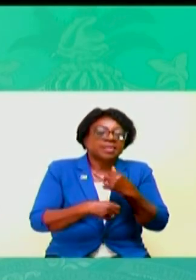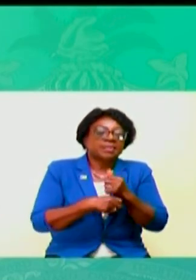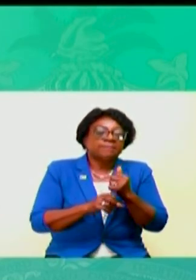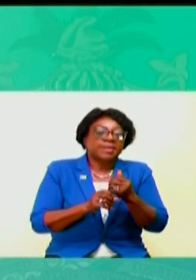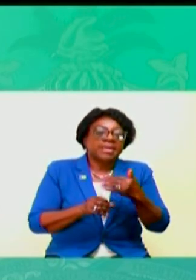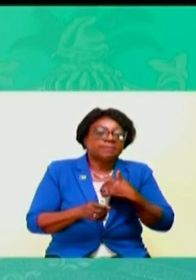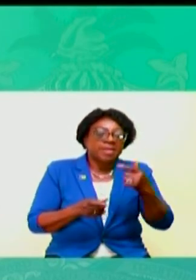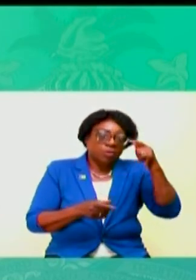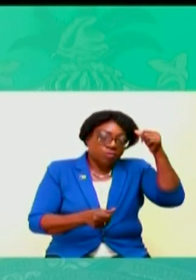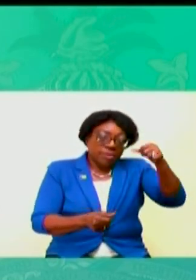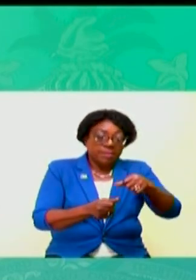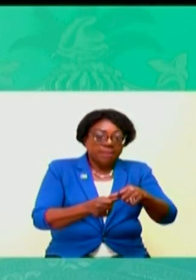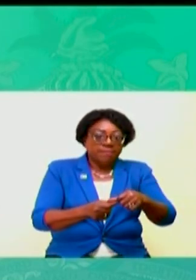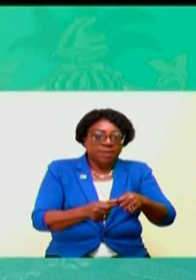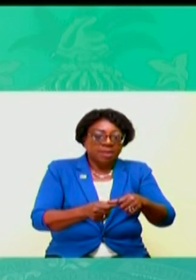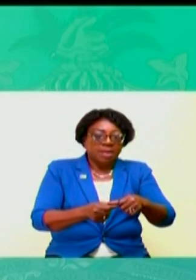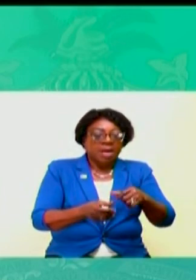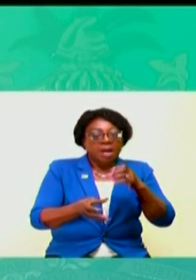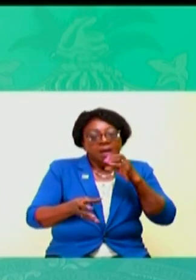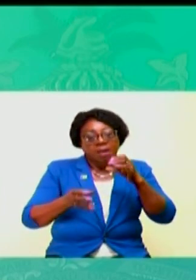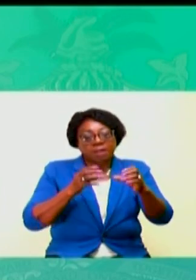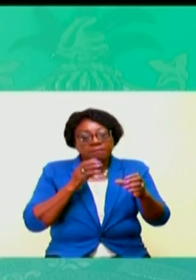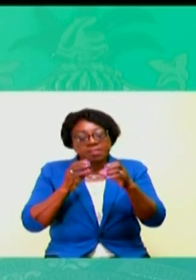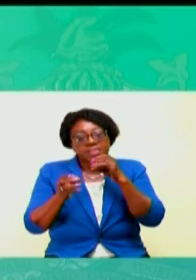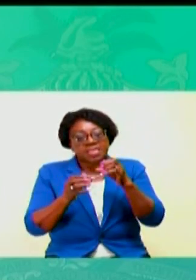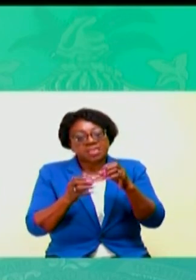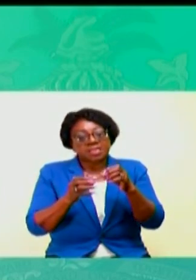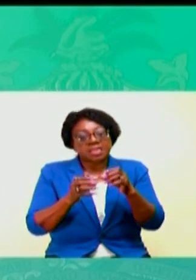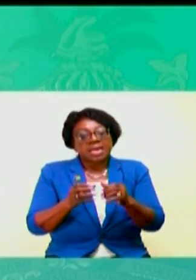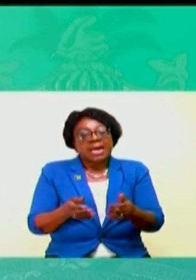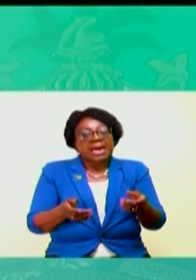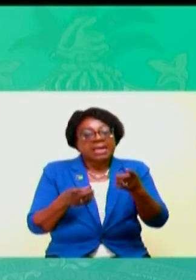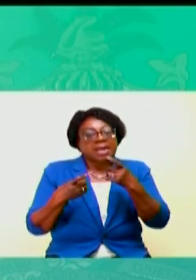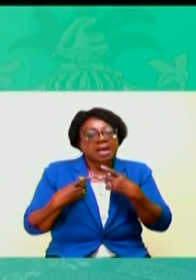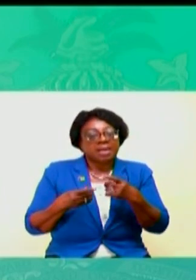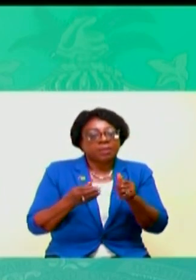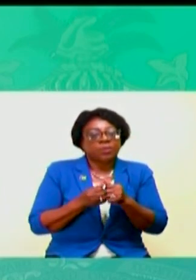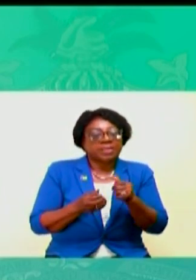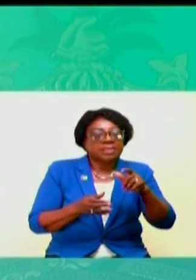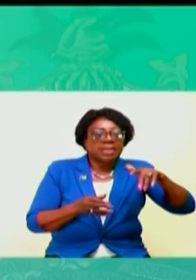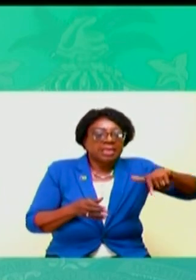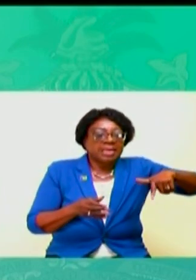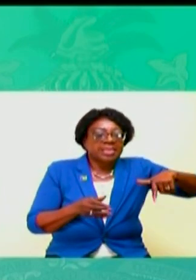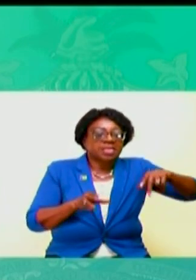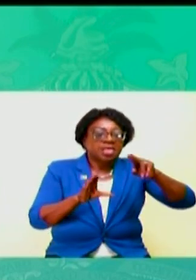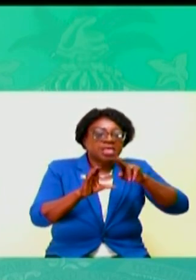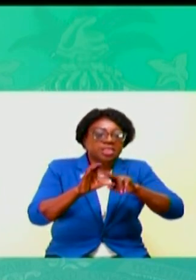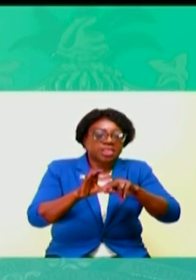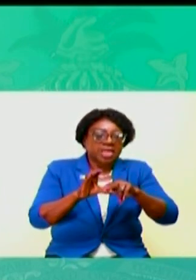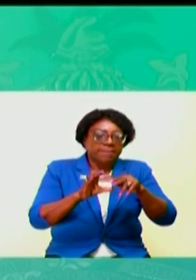remember a conversation I had with the late chairman with my book.